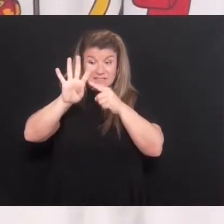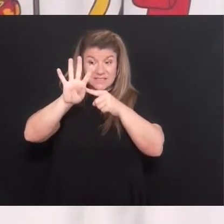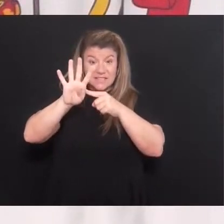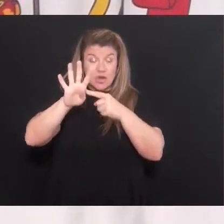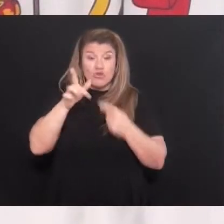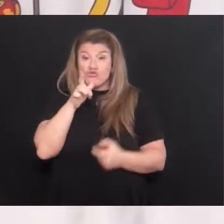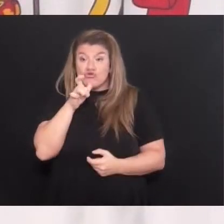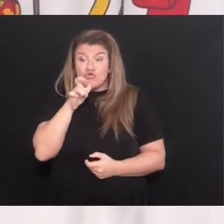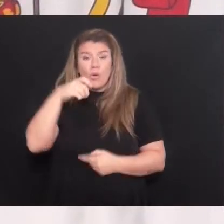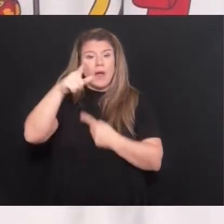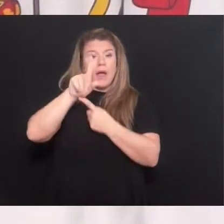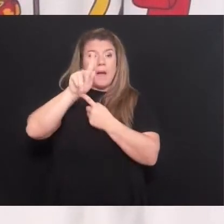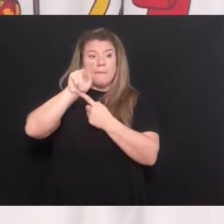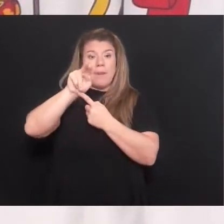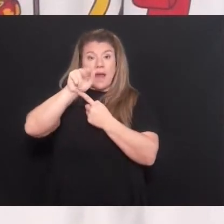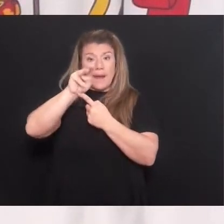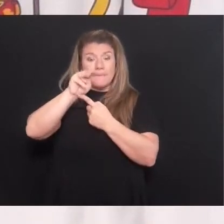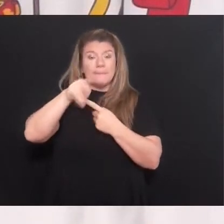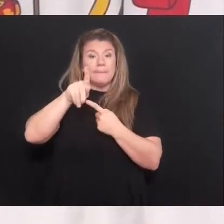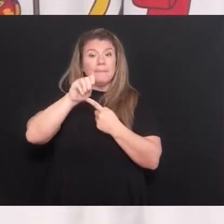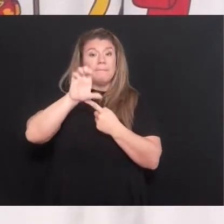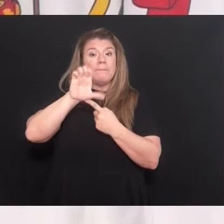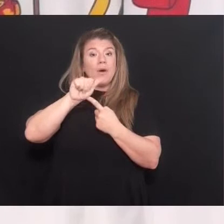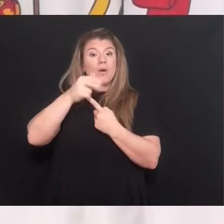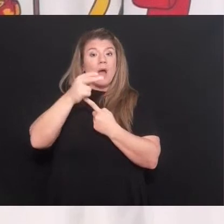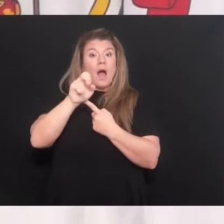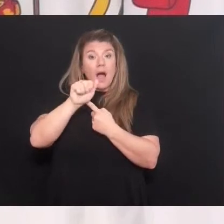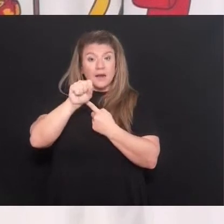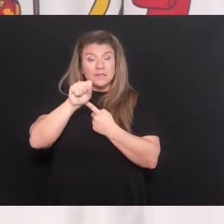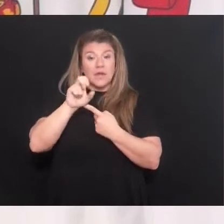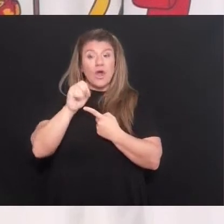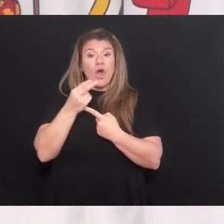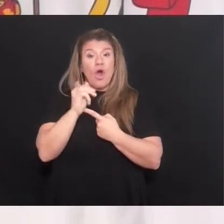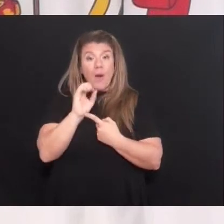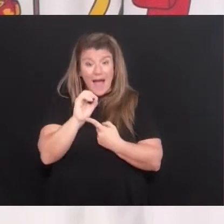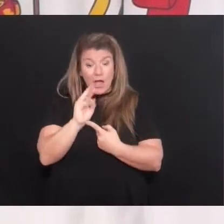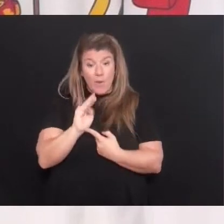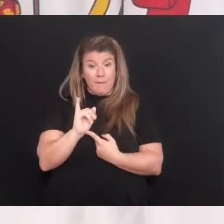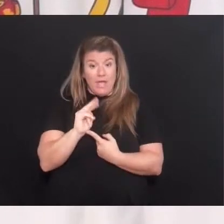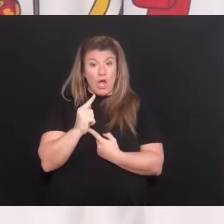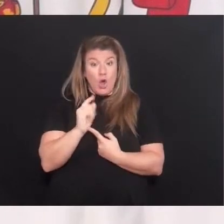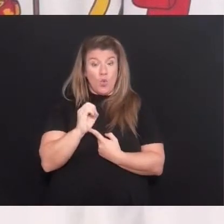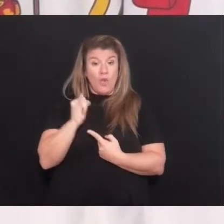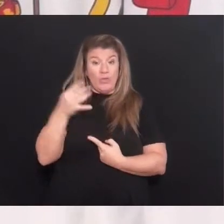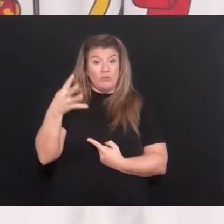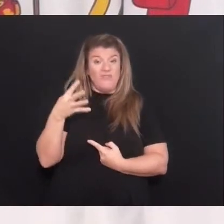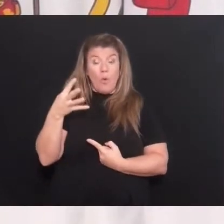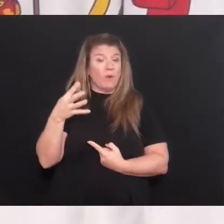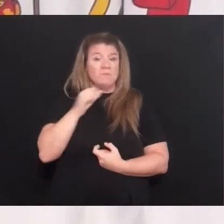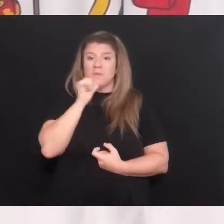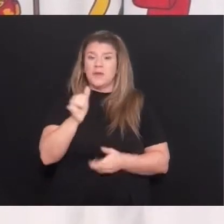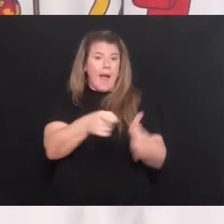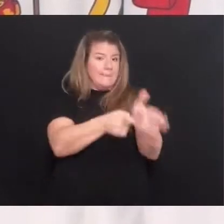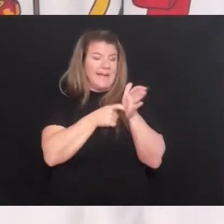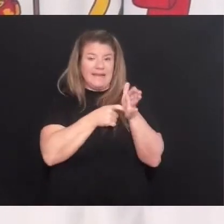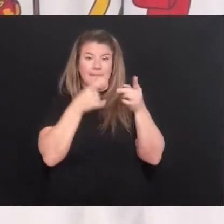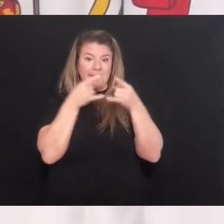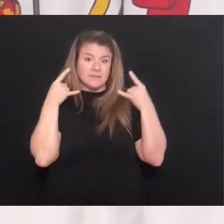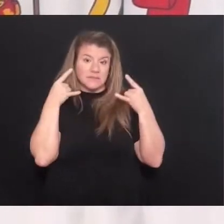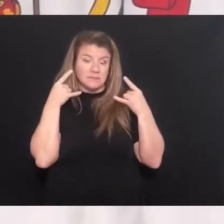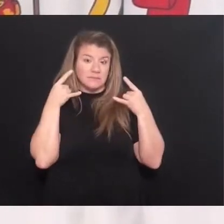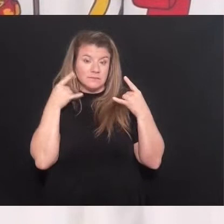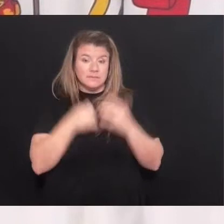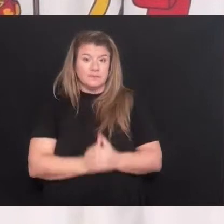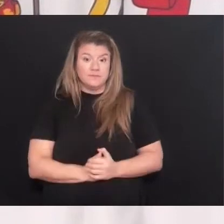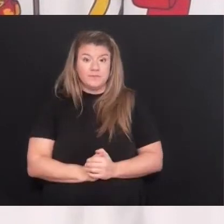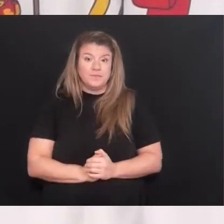are Putnam, Pocahontas, Ohio, and Mingo County that have not mandated their mask.